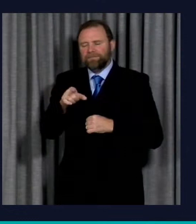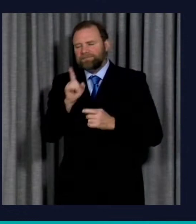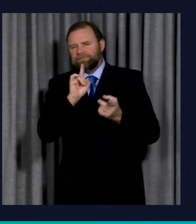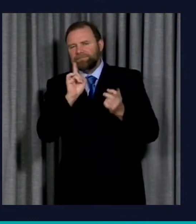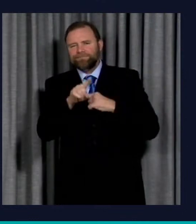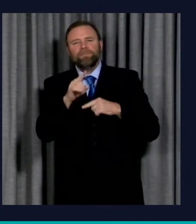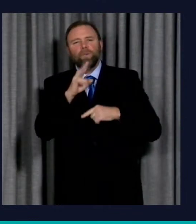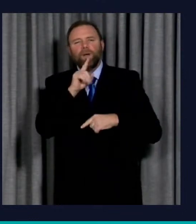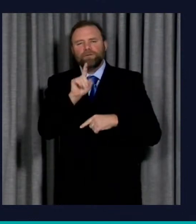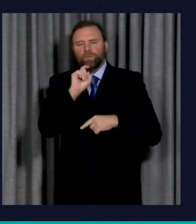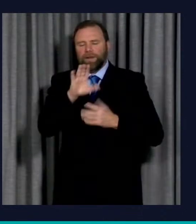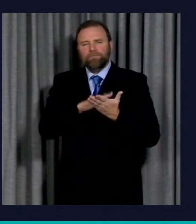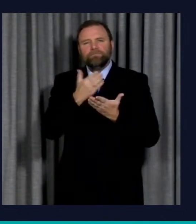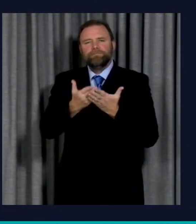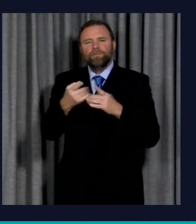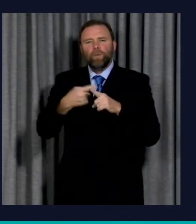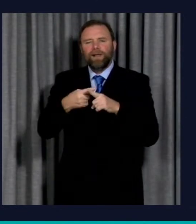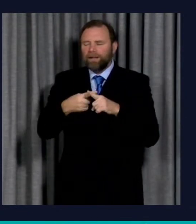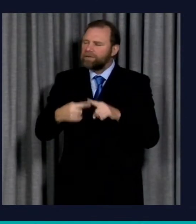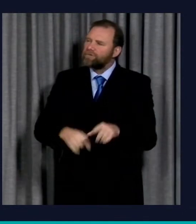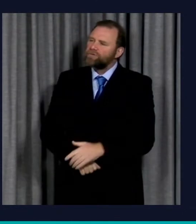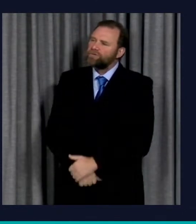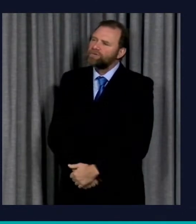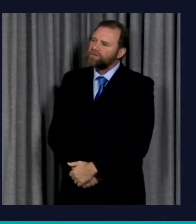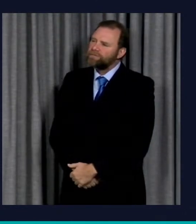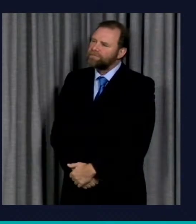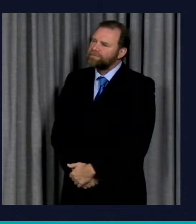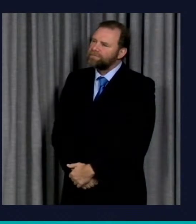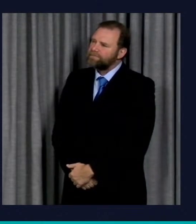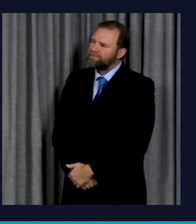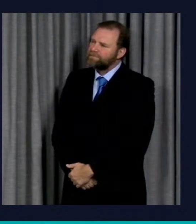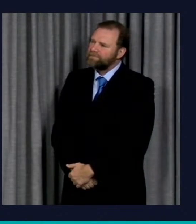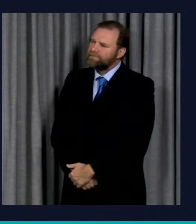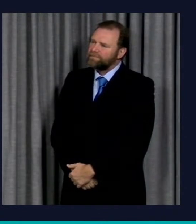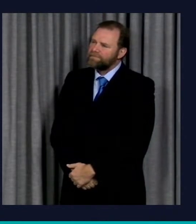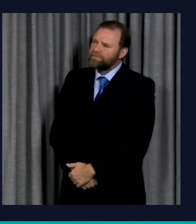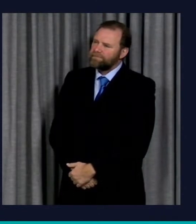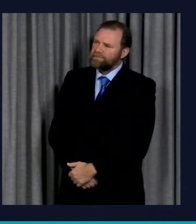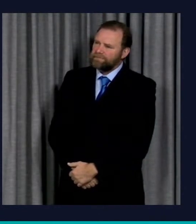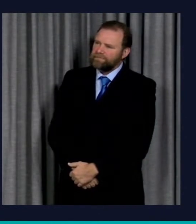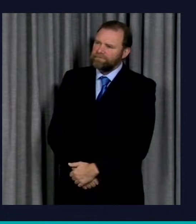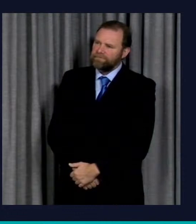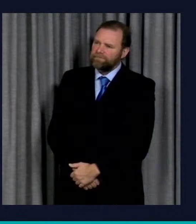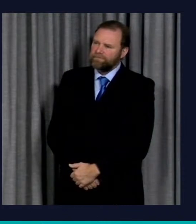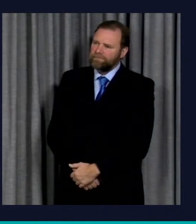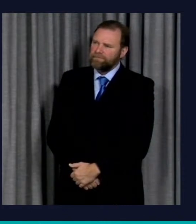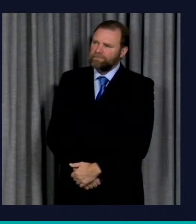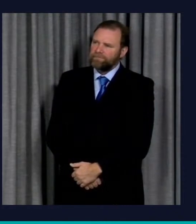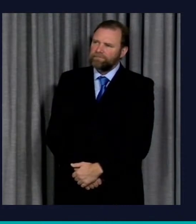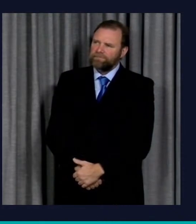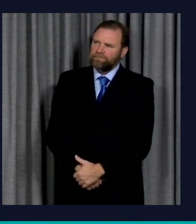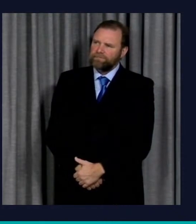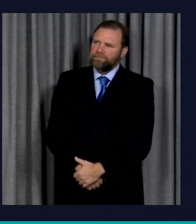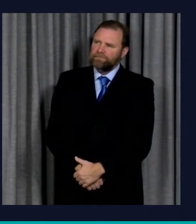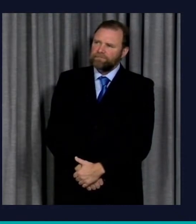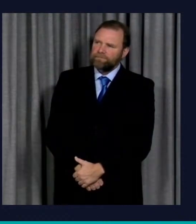ond ni'n mynd I wneud mewn ffordd gyda pethau eraill sy'n helpu I gadw ni gyd yn